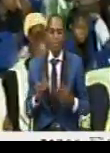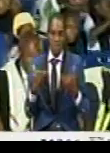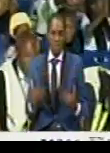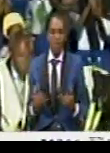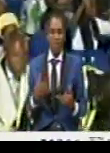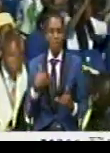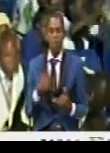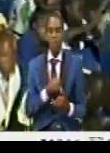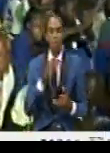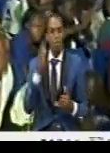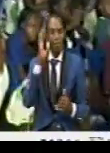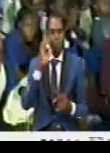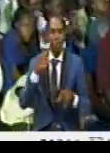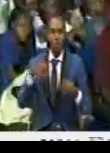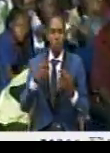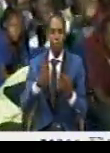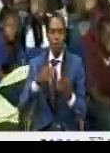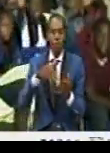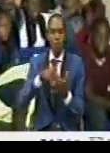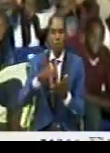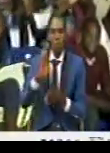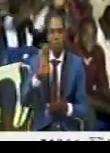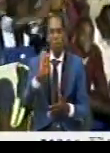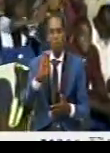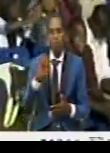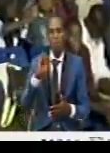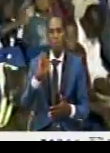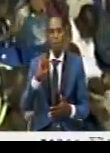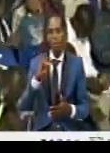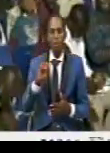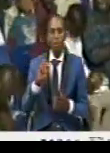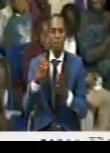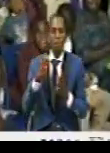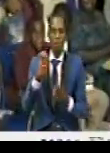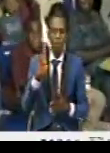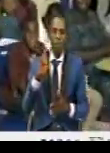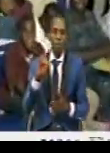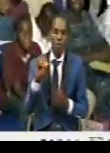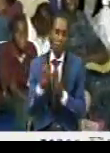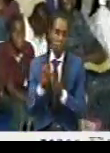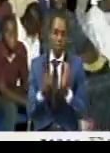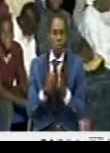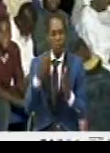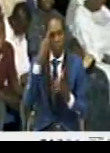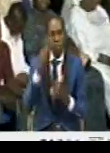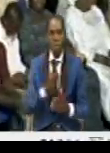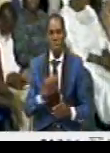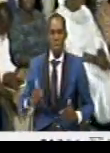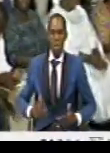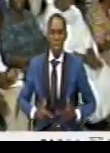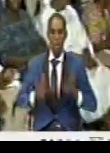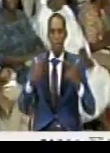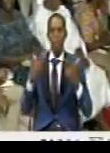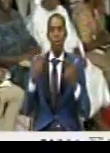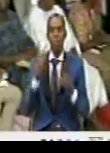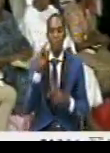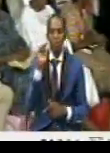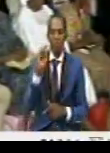The showers of blessing indeed. And now, we are going to go over to Benin City, Edo